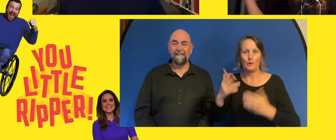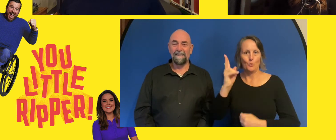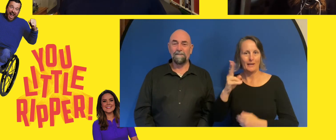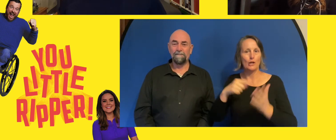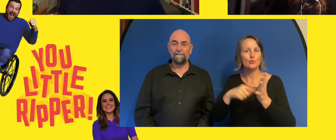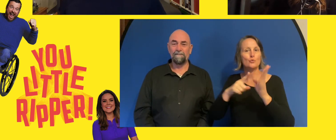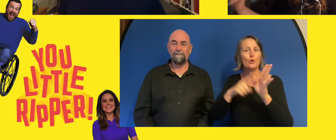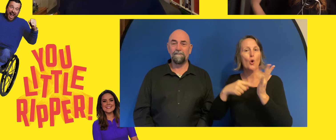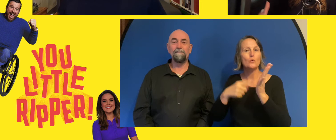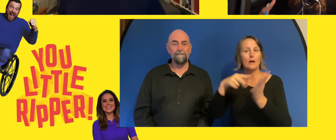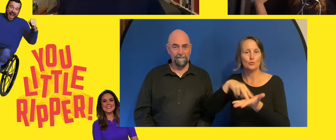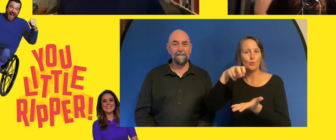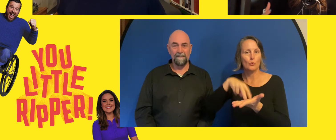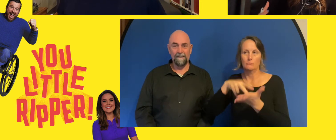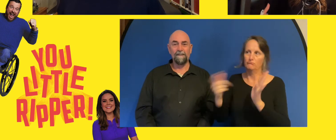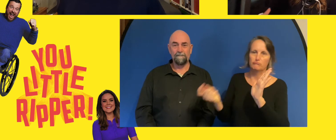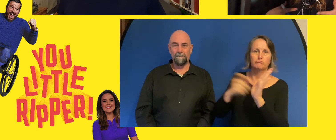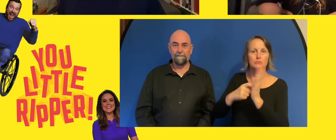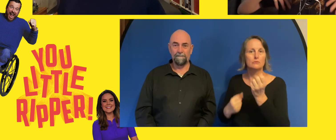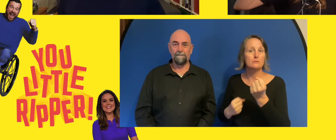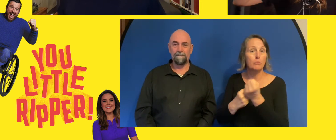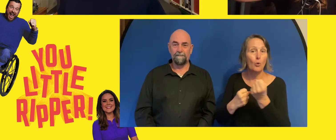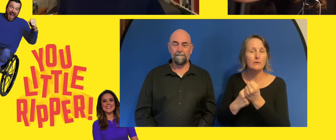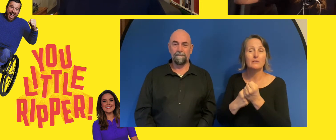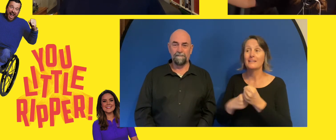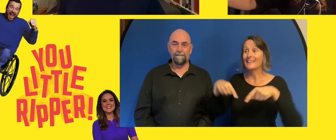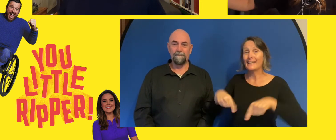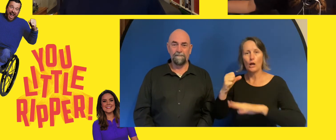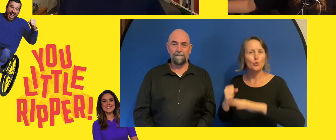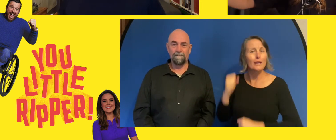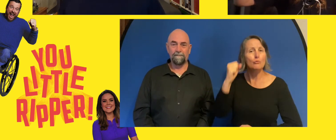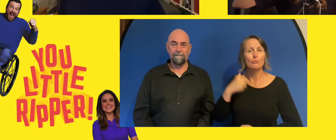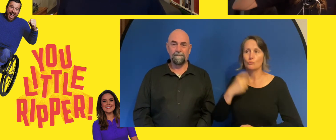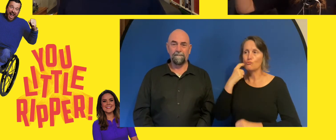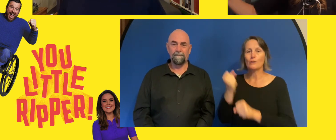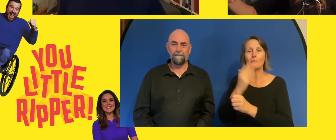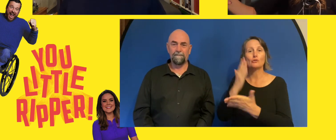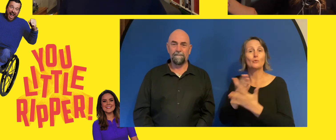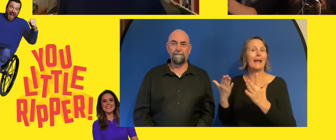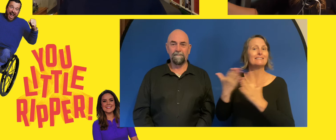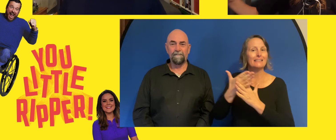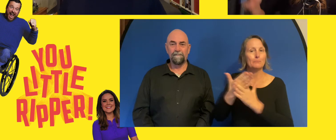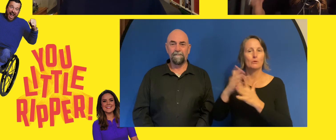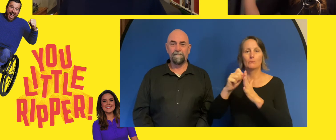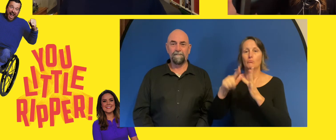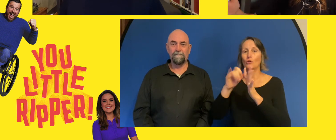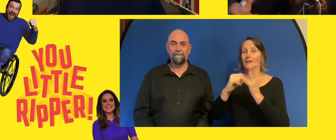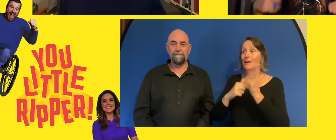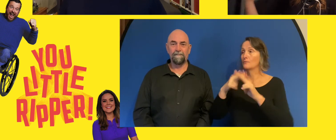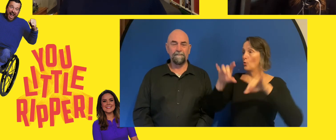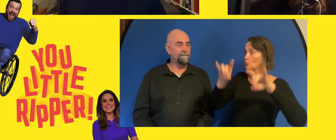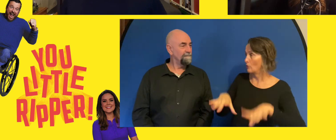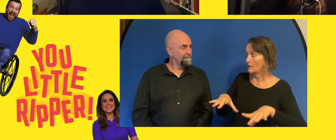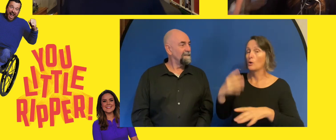to Toyota, our sponsor. Remember, here at You Little Ripper, we're trying to make the most accessible podcast that the Australian sports community has ever seen.